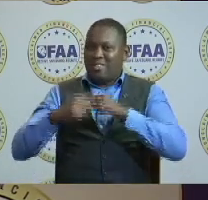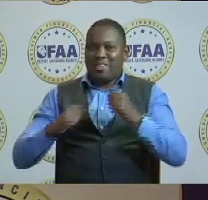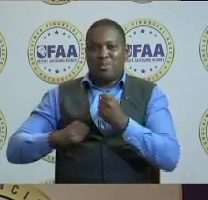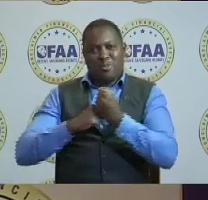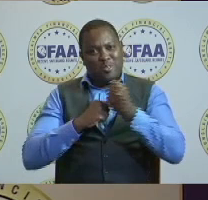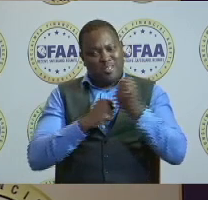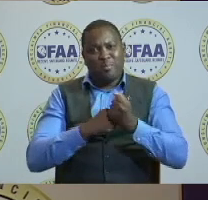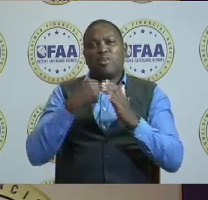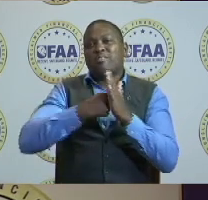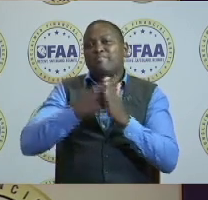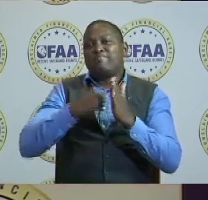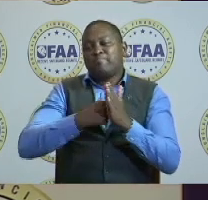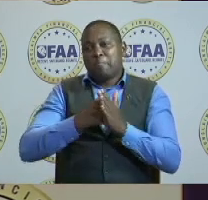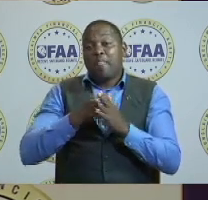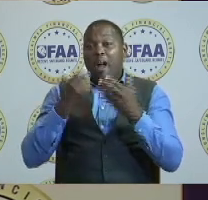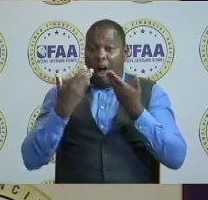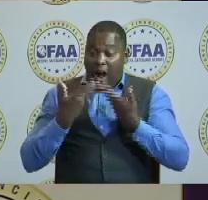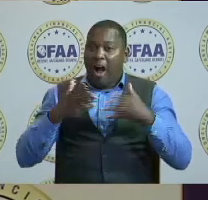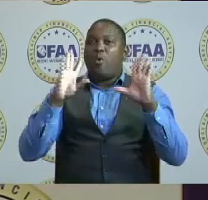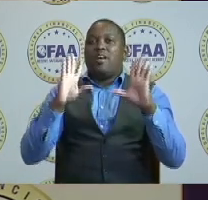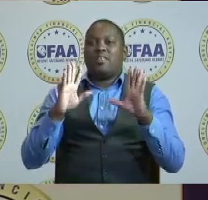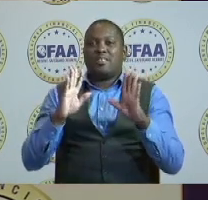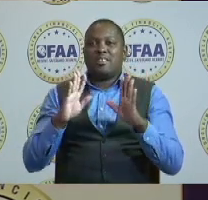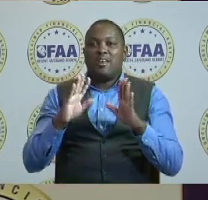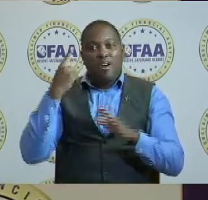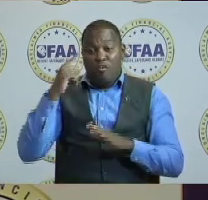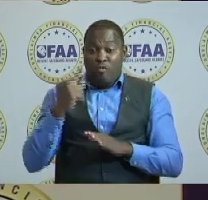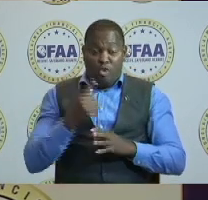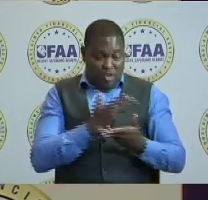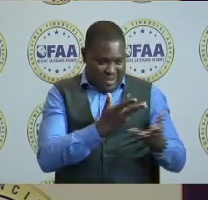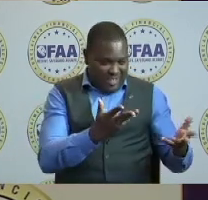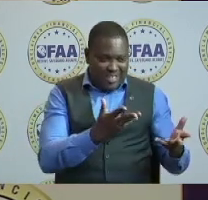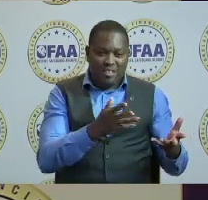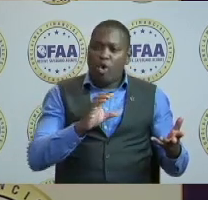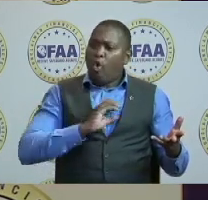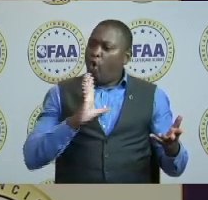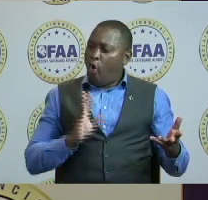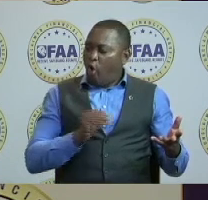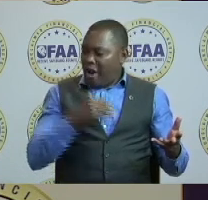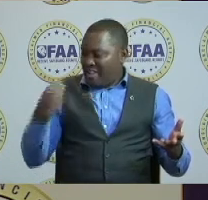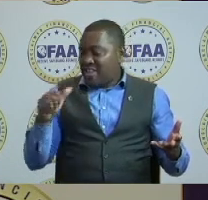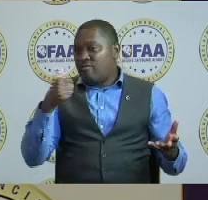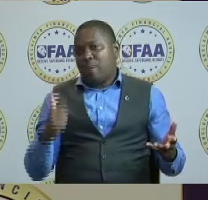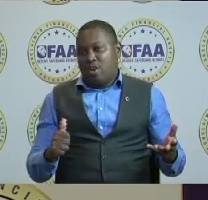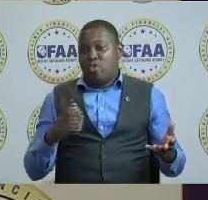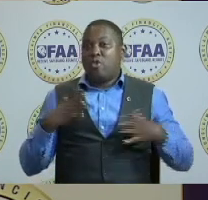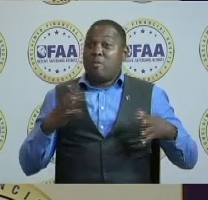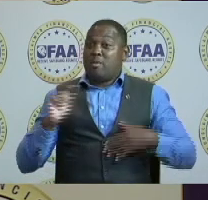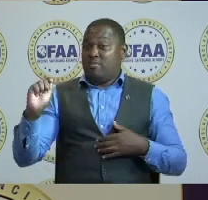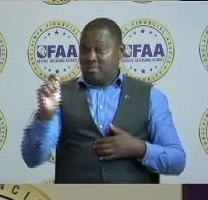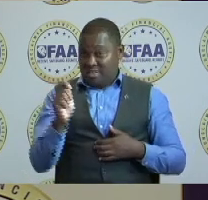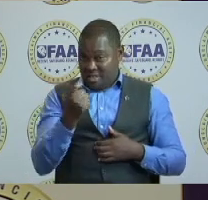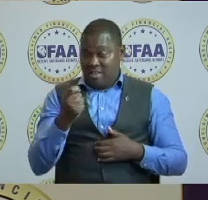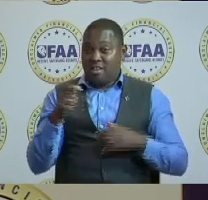efforts that build awareness about the importance of unclaimed financial assets for the people of Kenya and